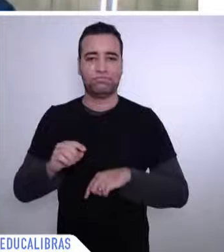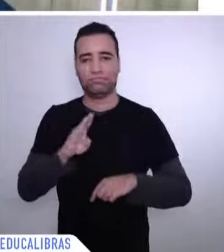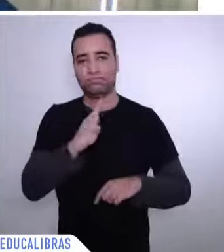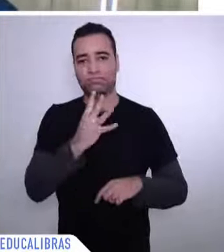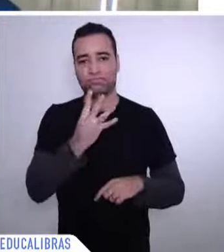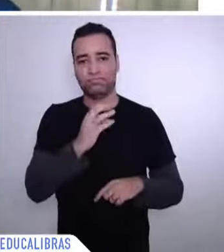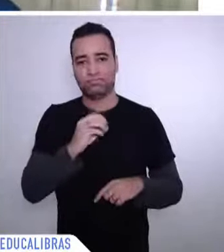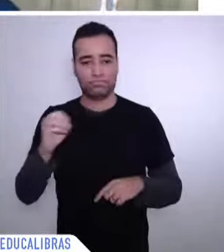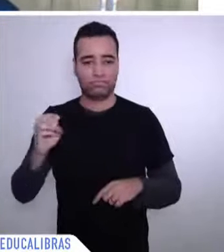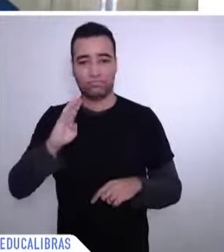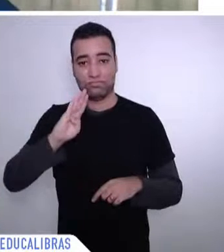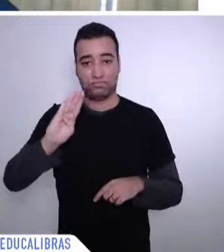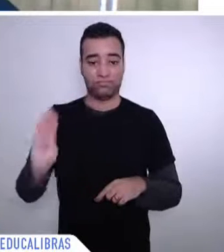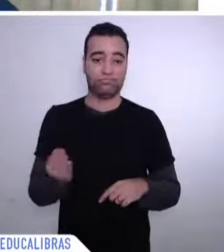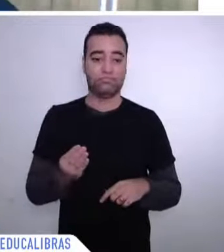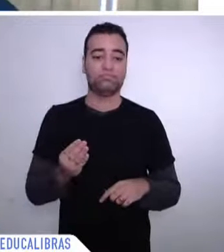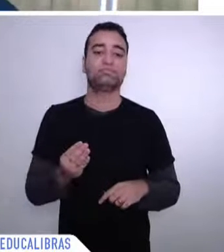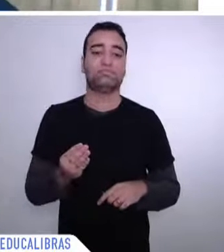see of about